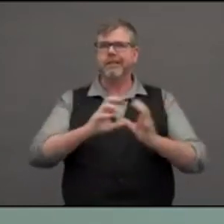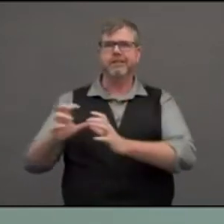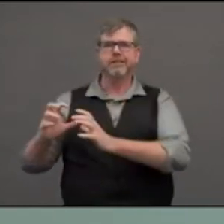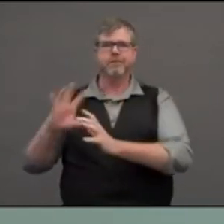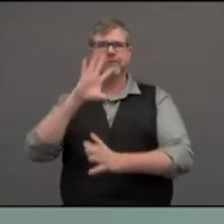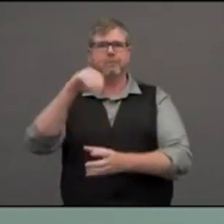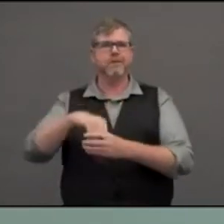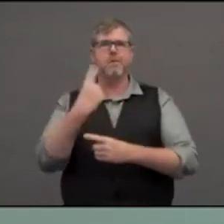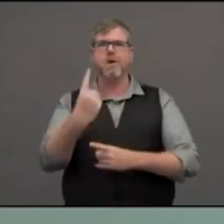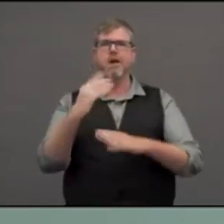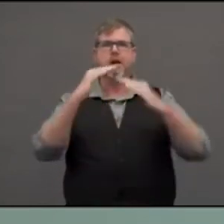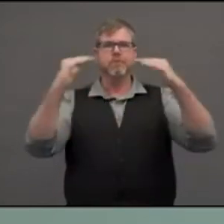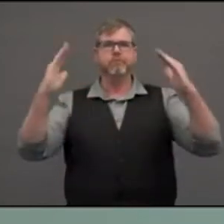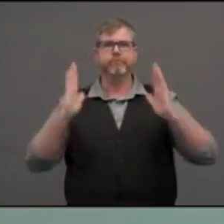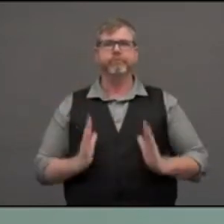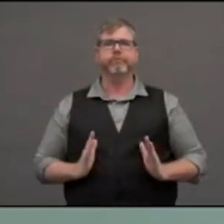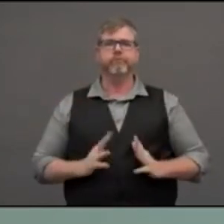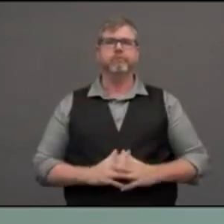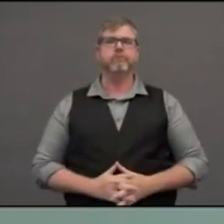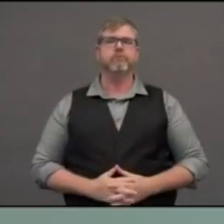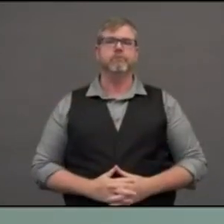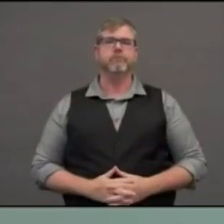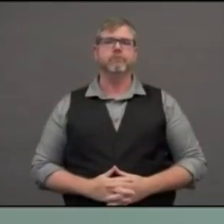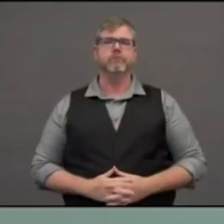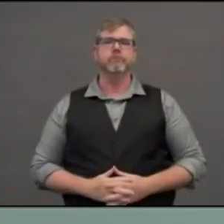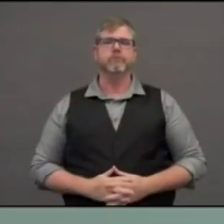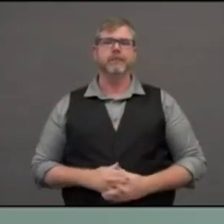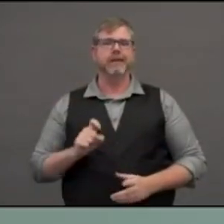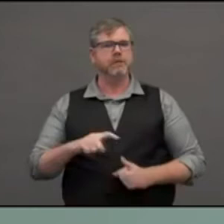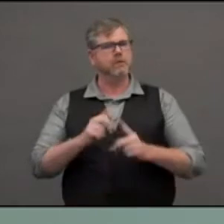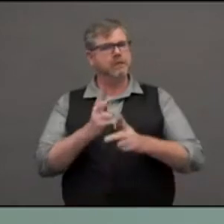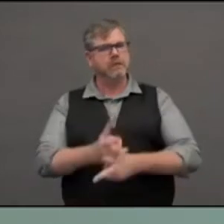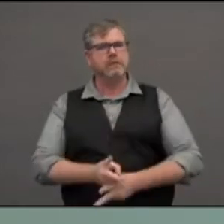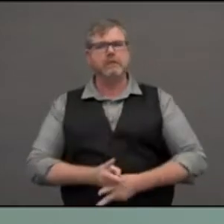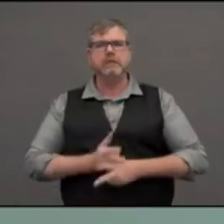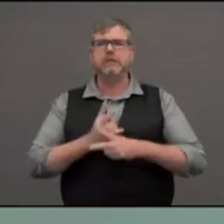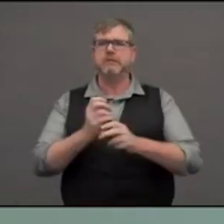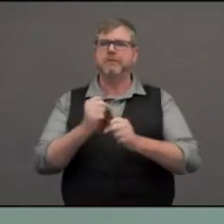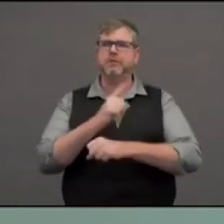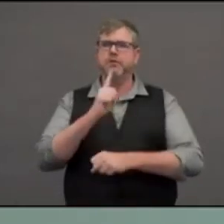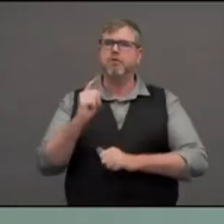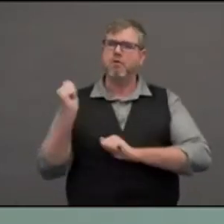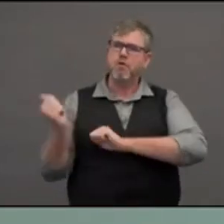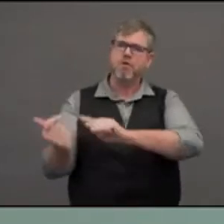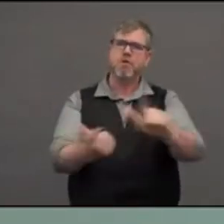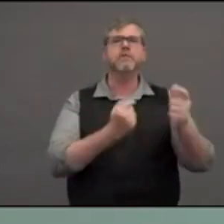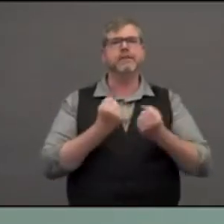have to have precautions, take precautions to make sure everyone's safe. What are some of the things that